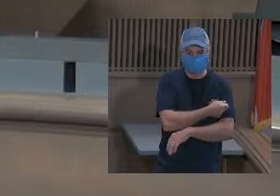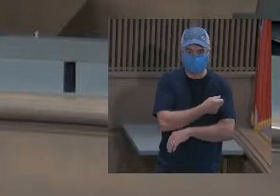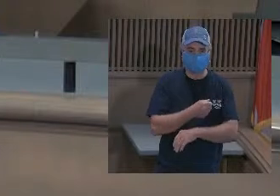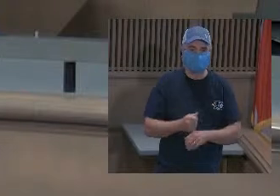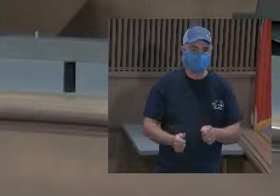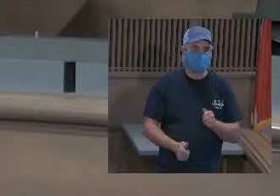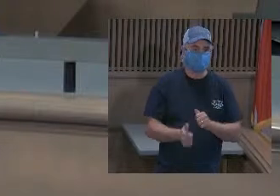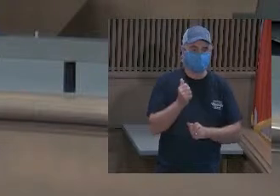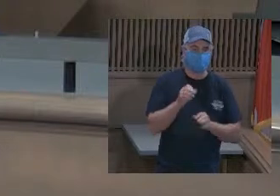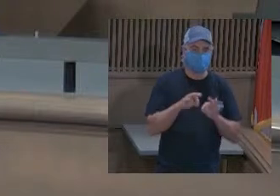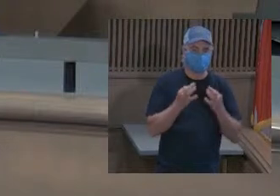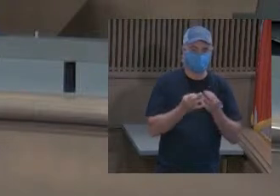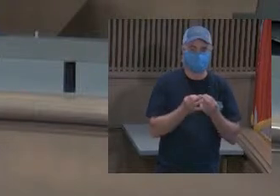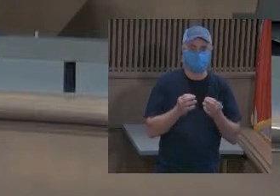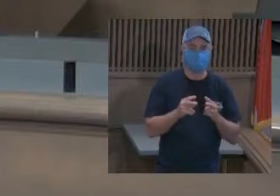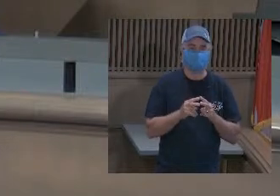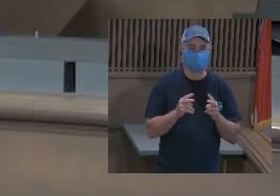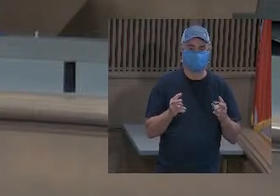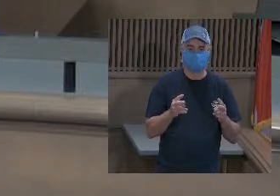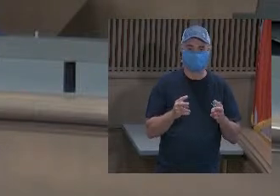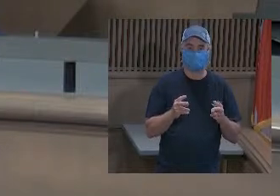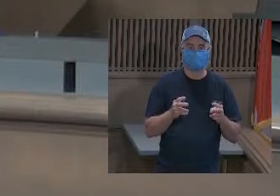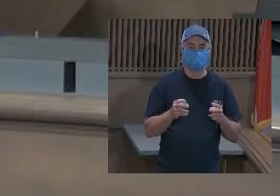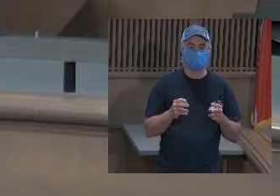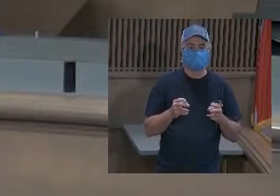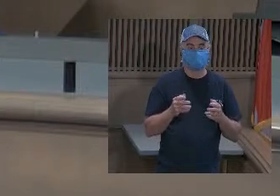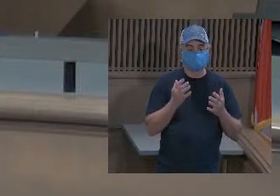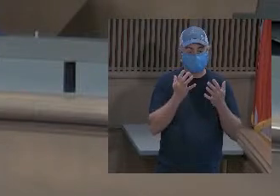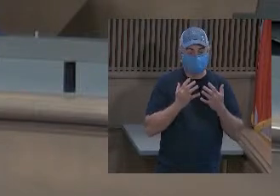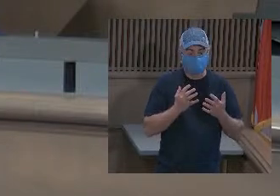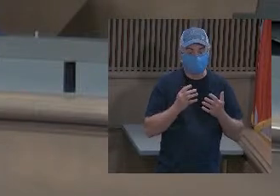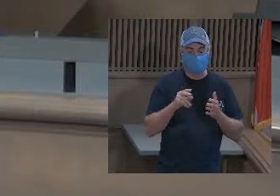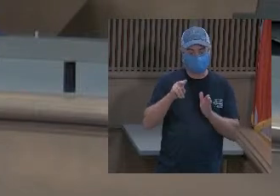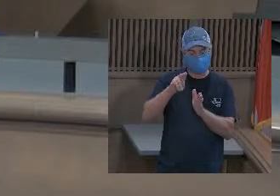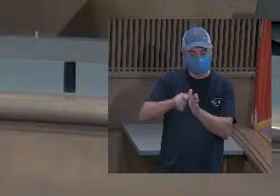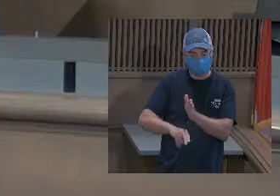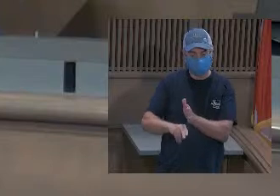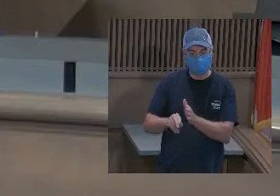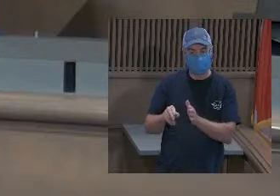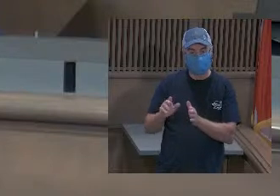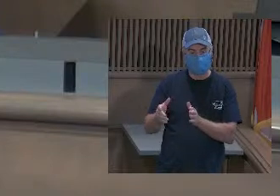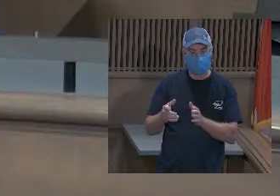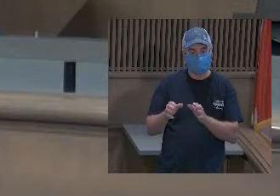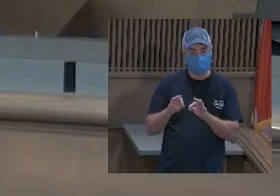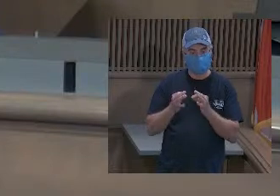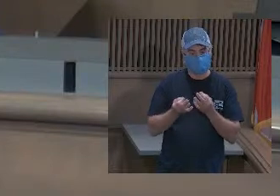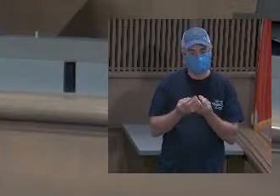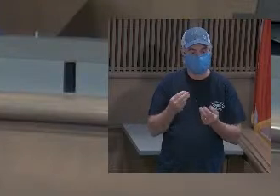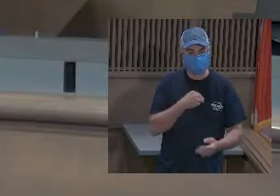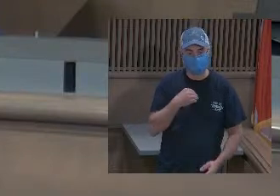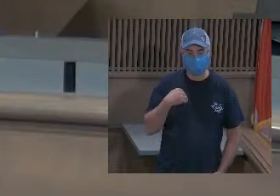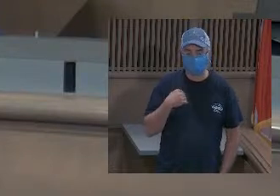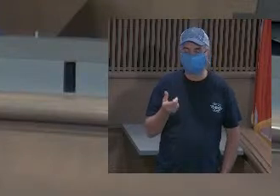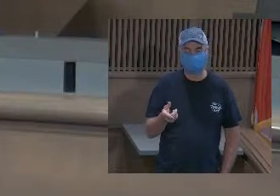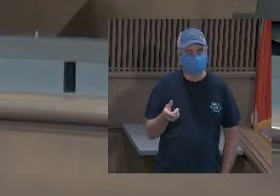families that are having to bury loved ones, those loved ones that they're burying are not